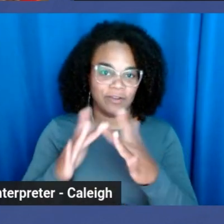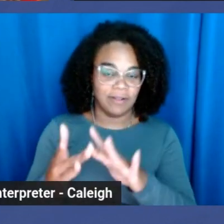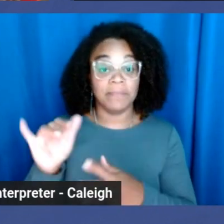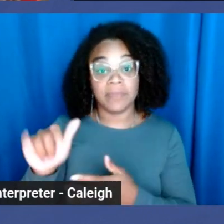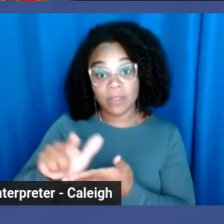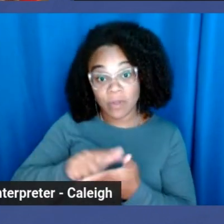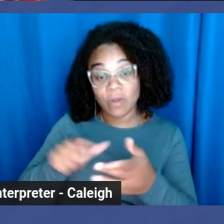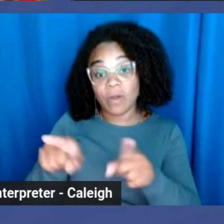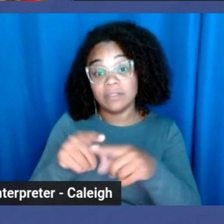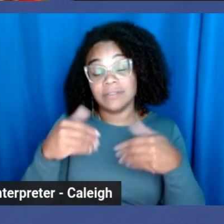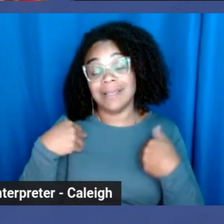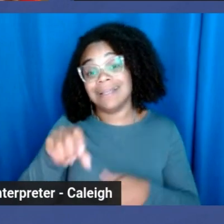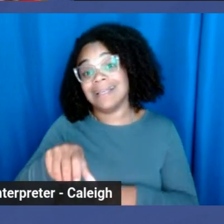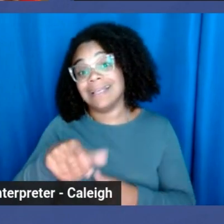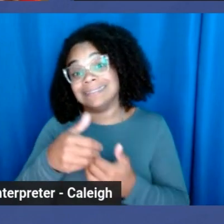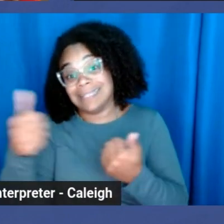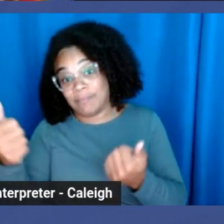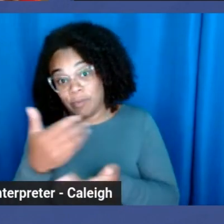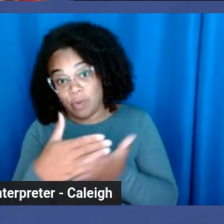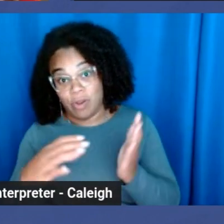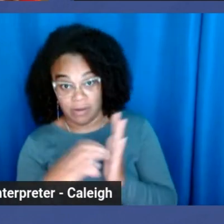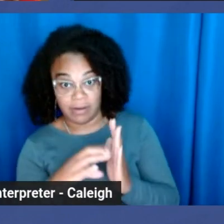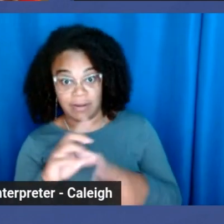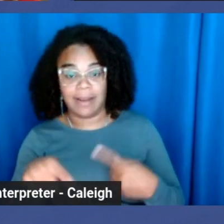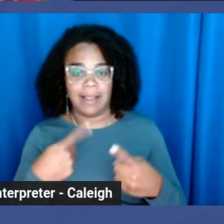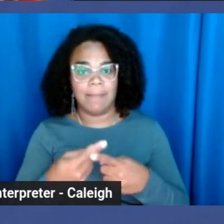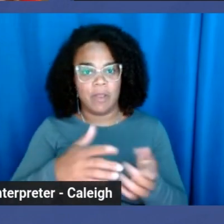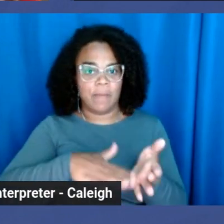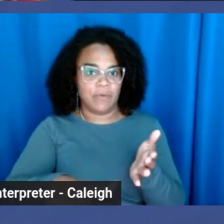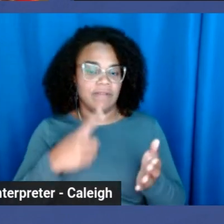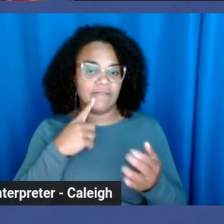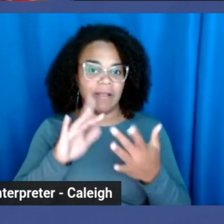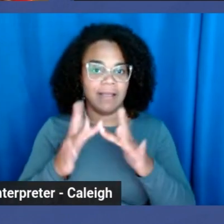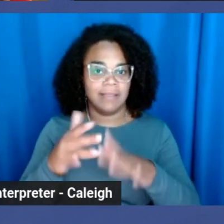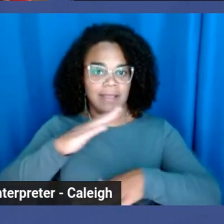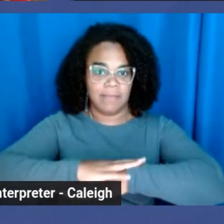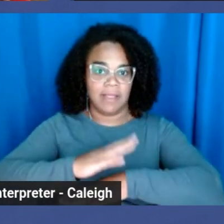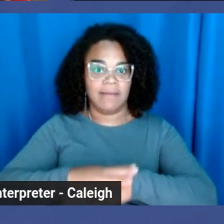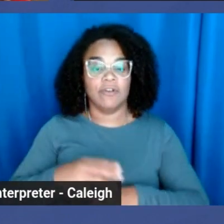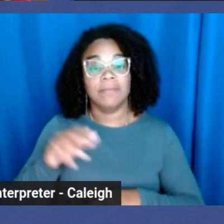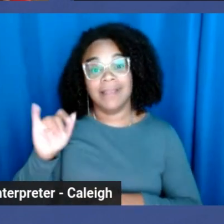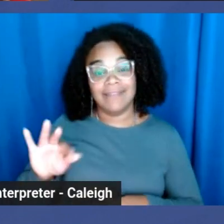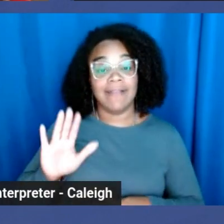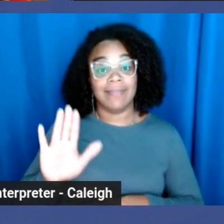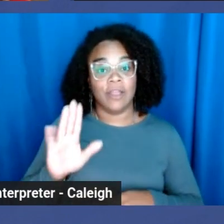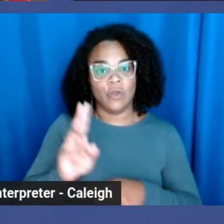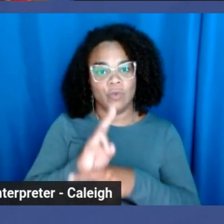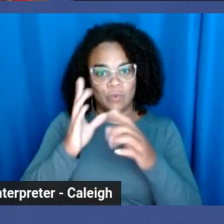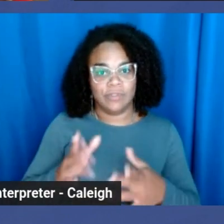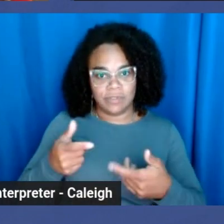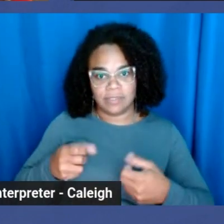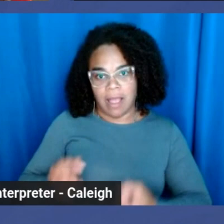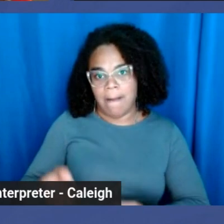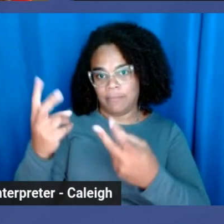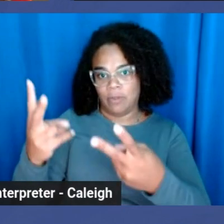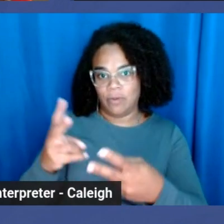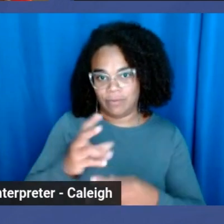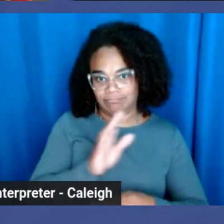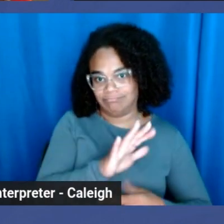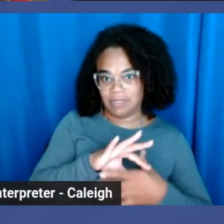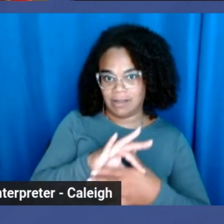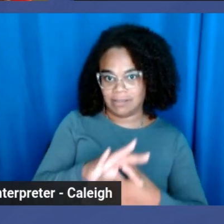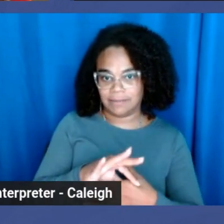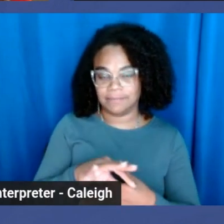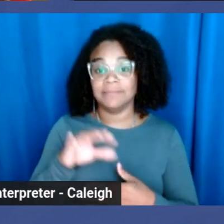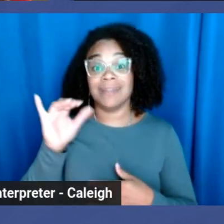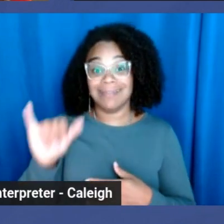with immunity to online platforms for content uploaded by users. And that was inserted